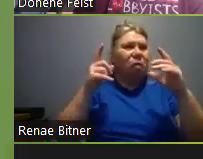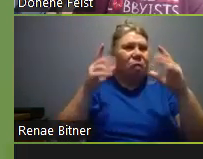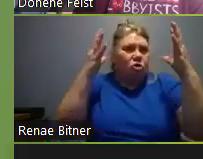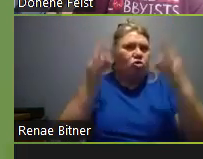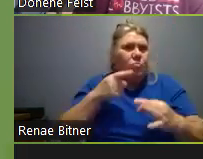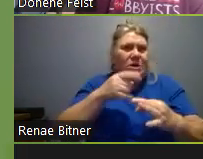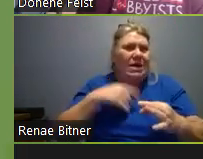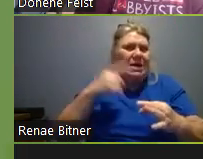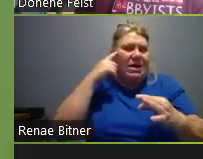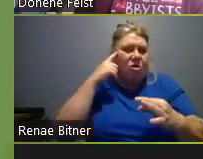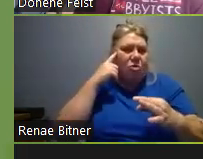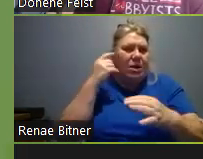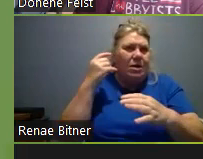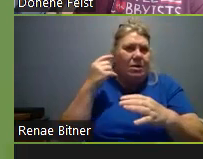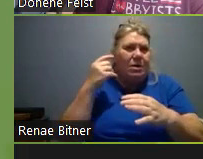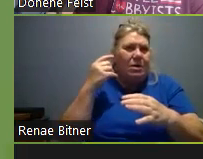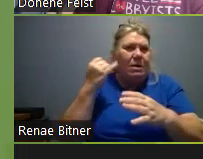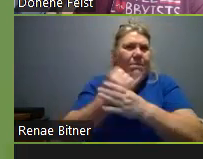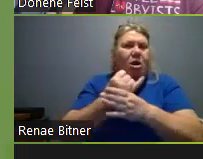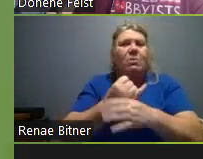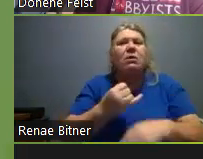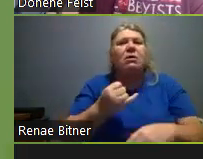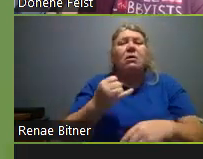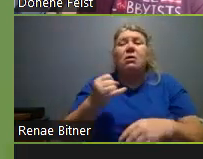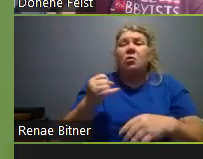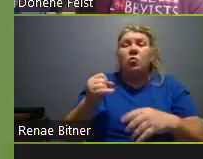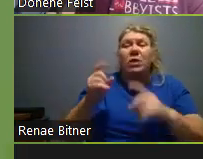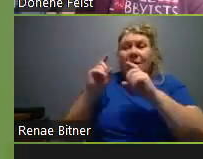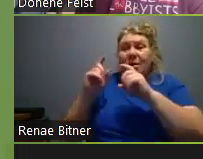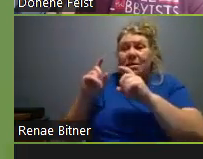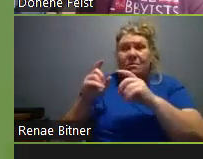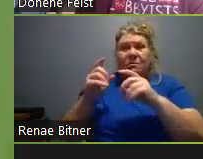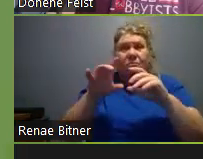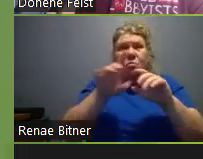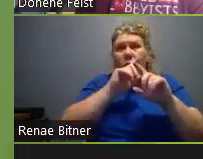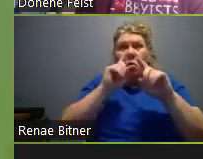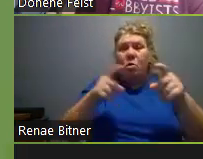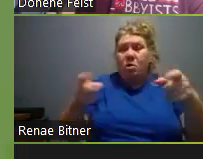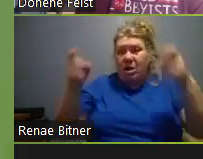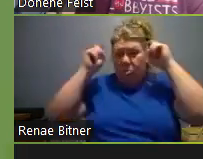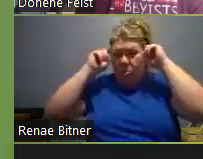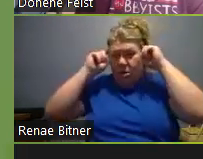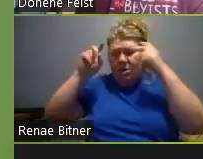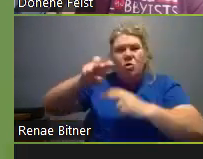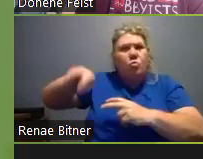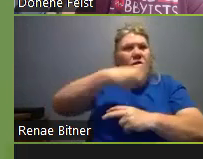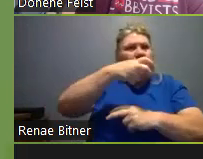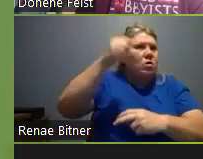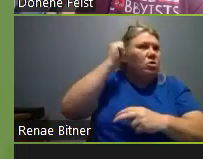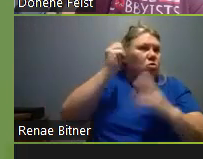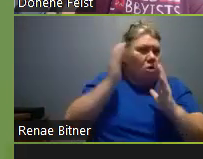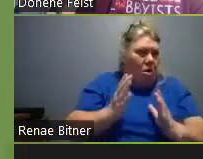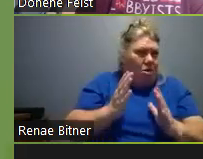So we got him aided, and we switched to an audiologist that was in Jamestown at the time, which ended up being quite a